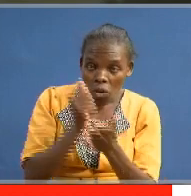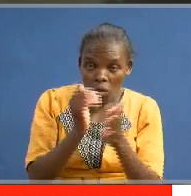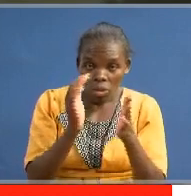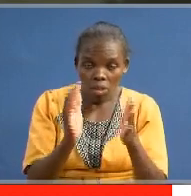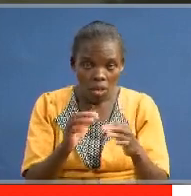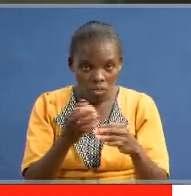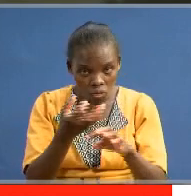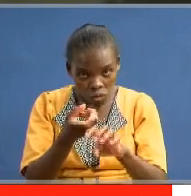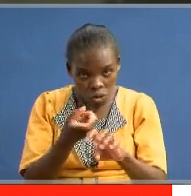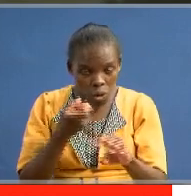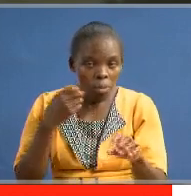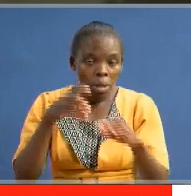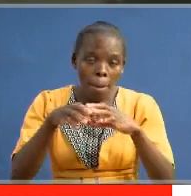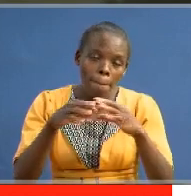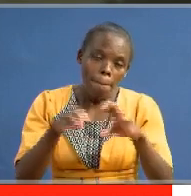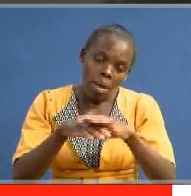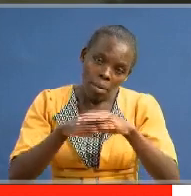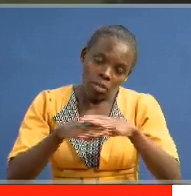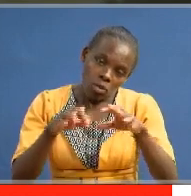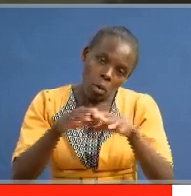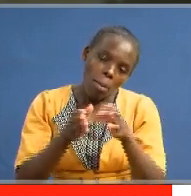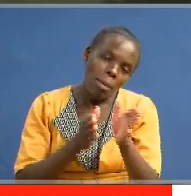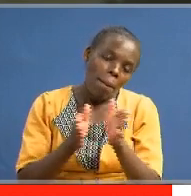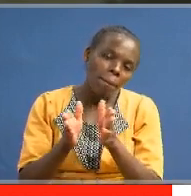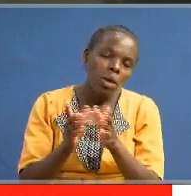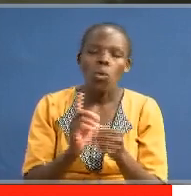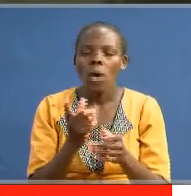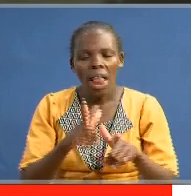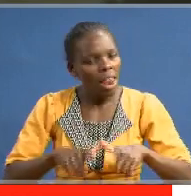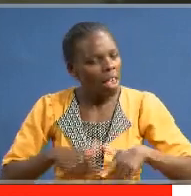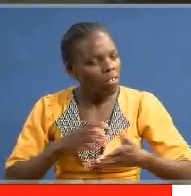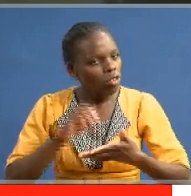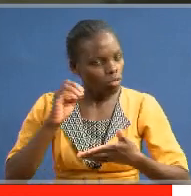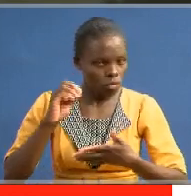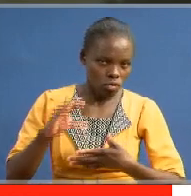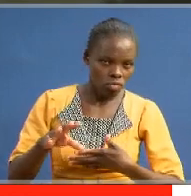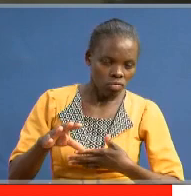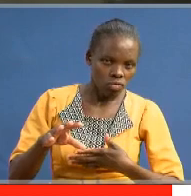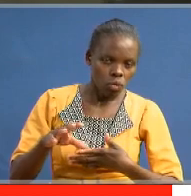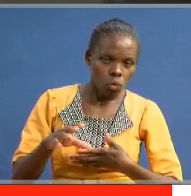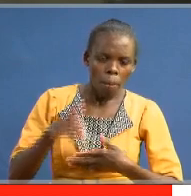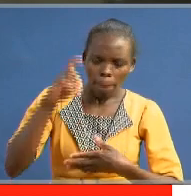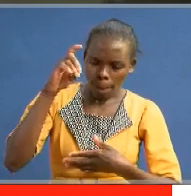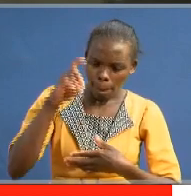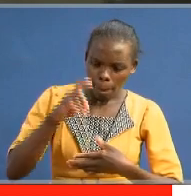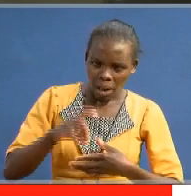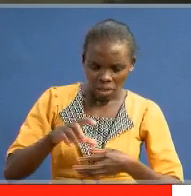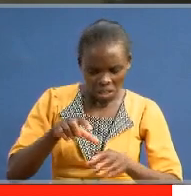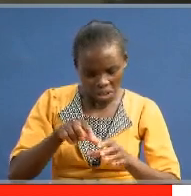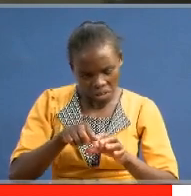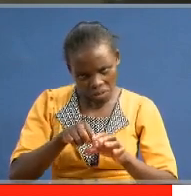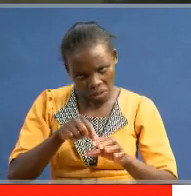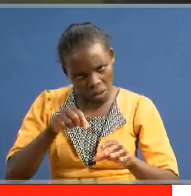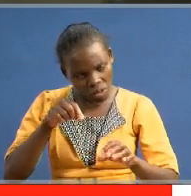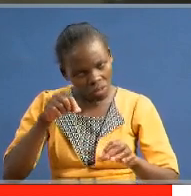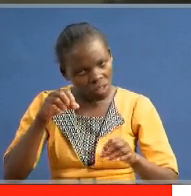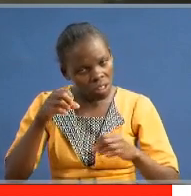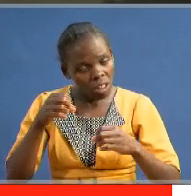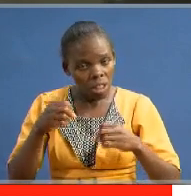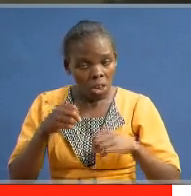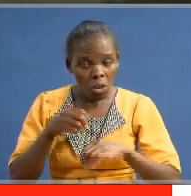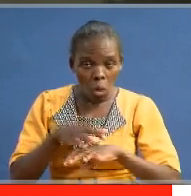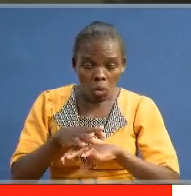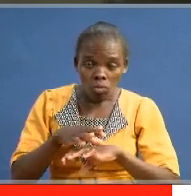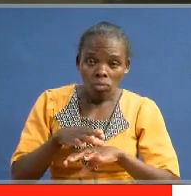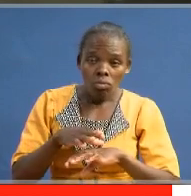from the members of public, because where life is lost, we have to establish the circumstances under which